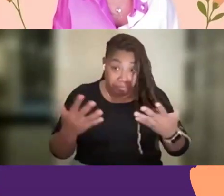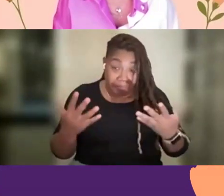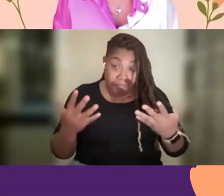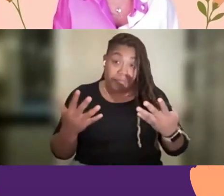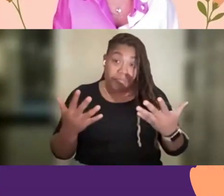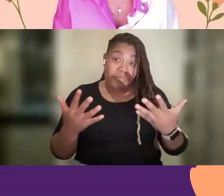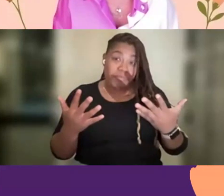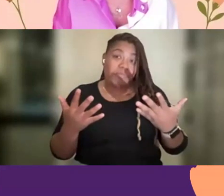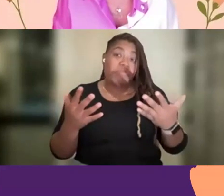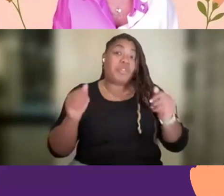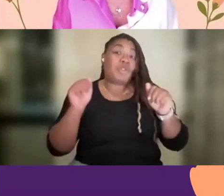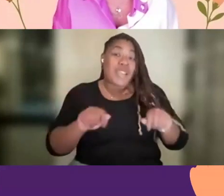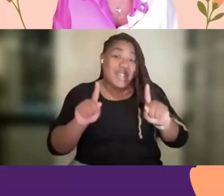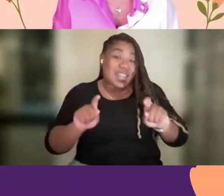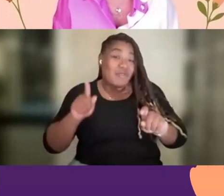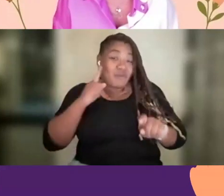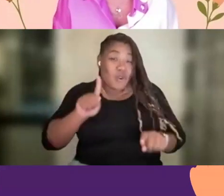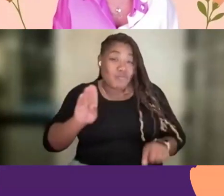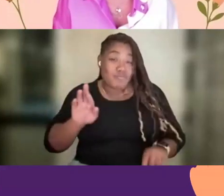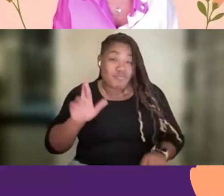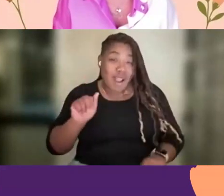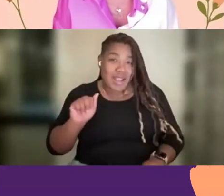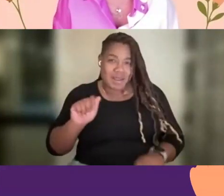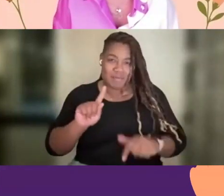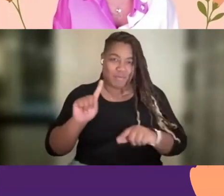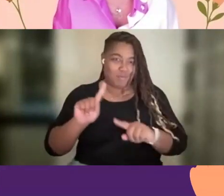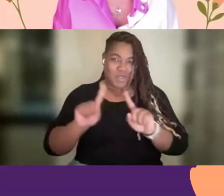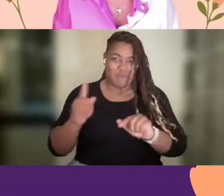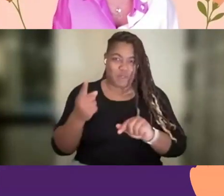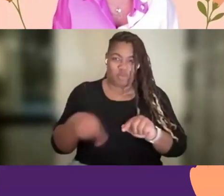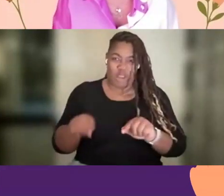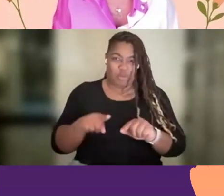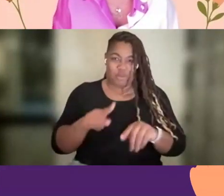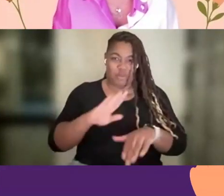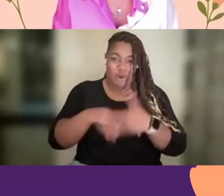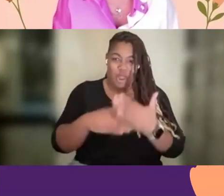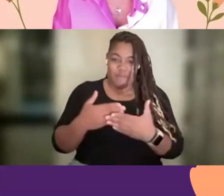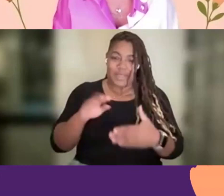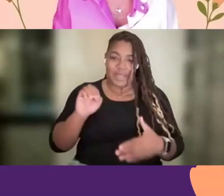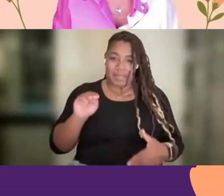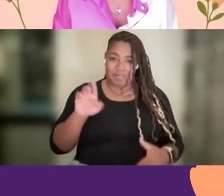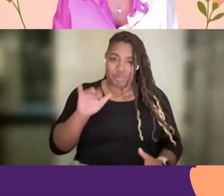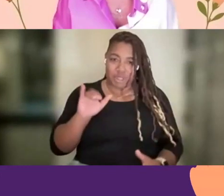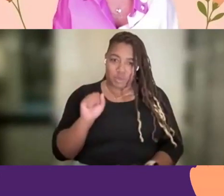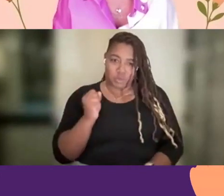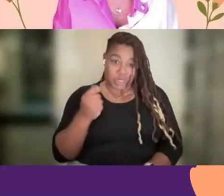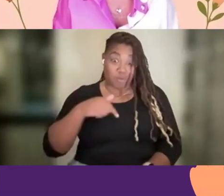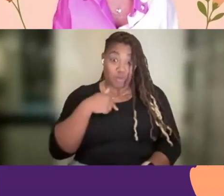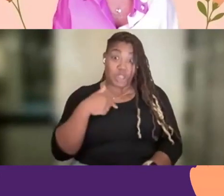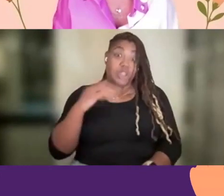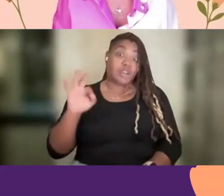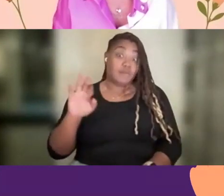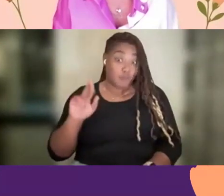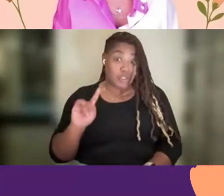can test for BRCA, but my first round of IVF, all of the embryos that we fertilized that were